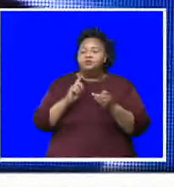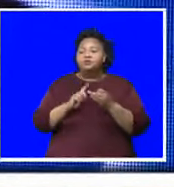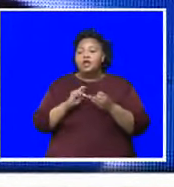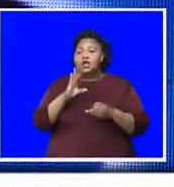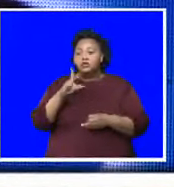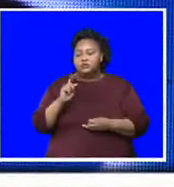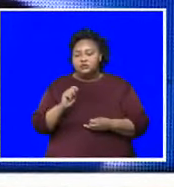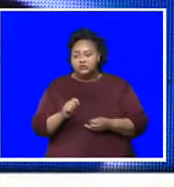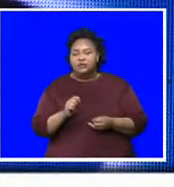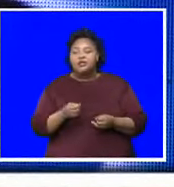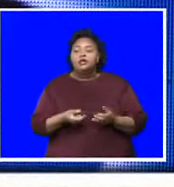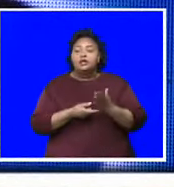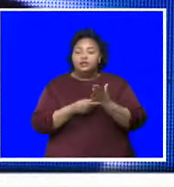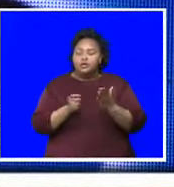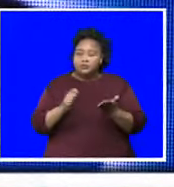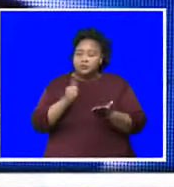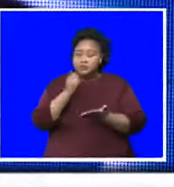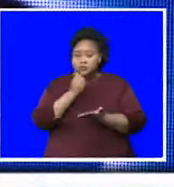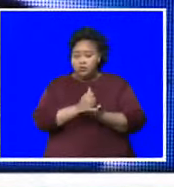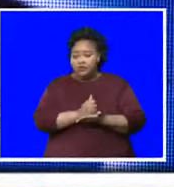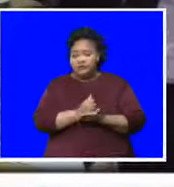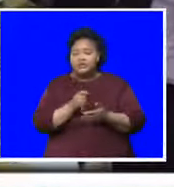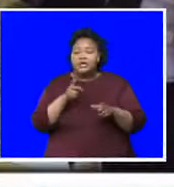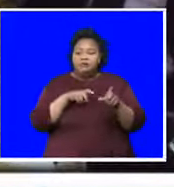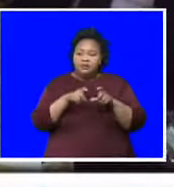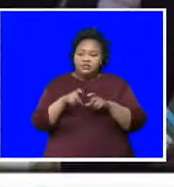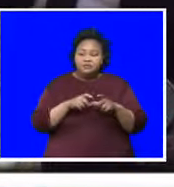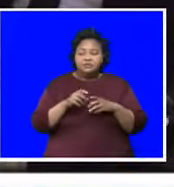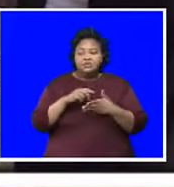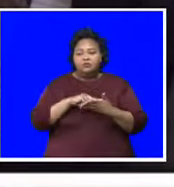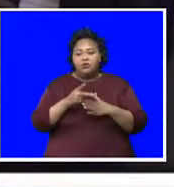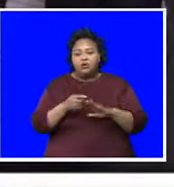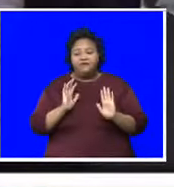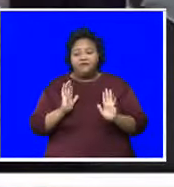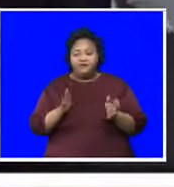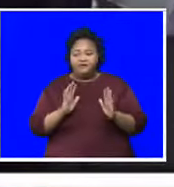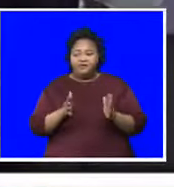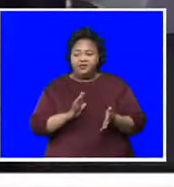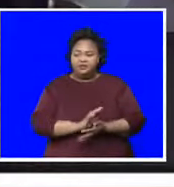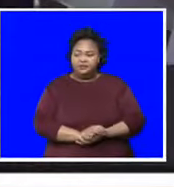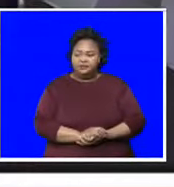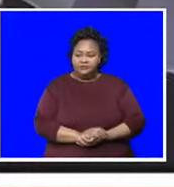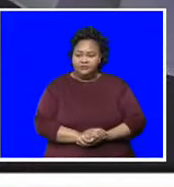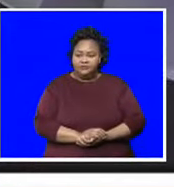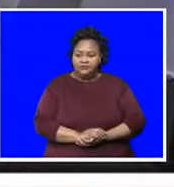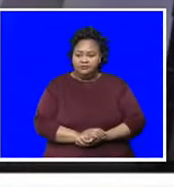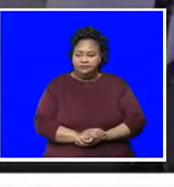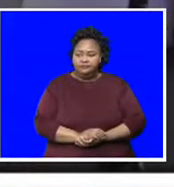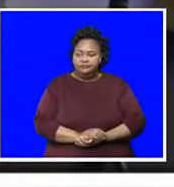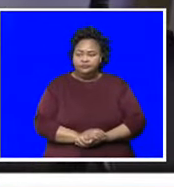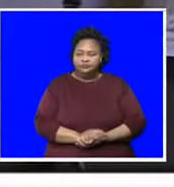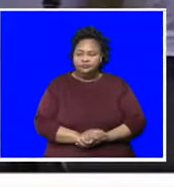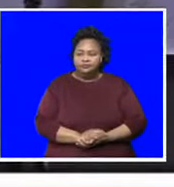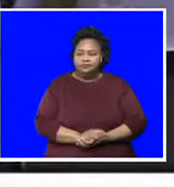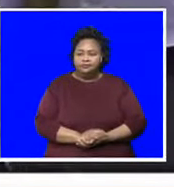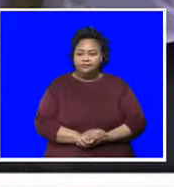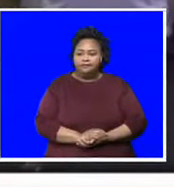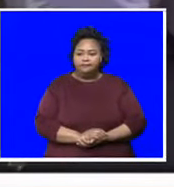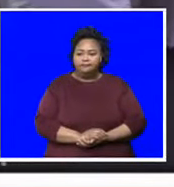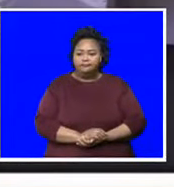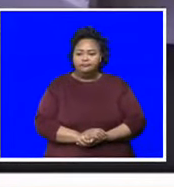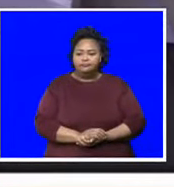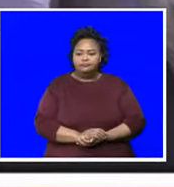link activating EPTCs to perform this key role in the renewal of motor vehicle licensing